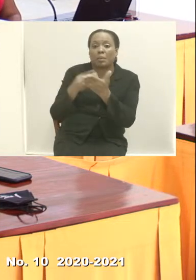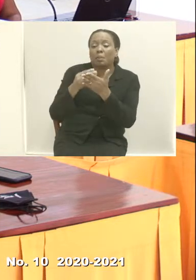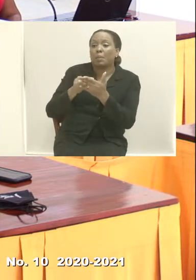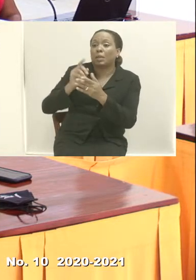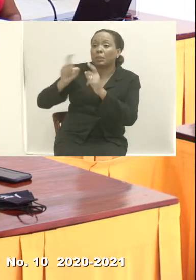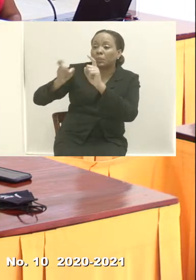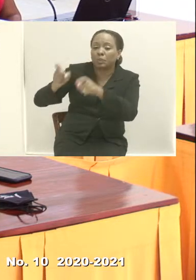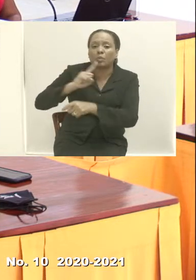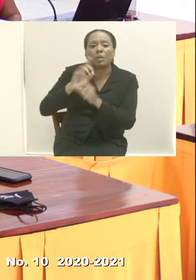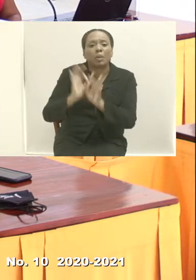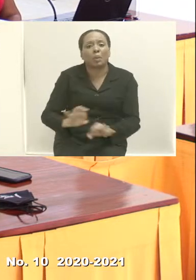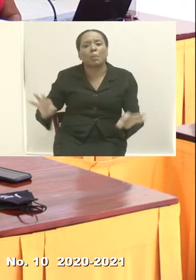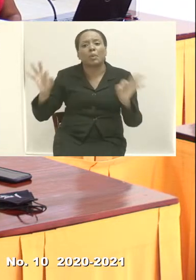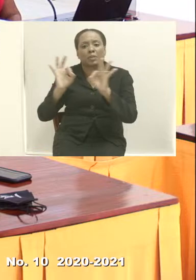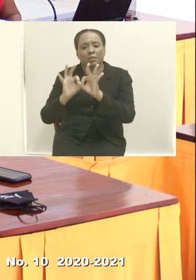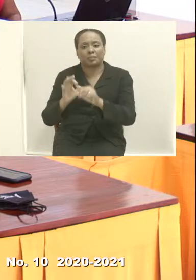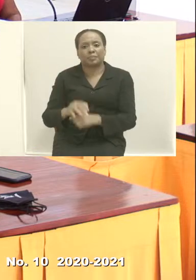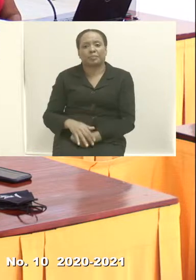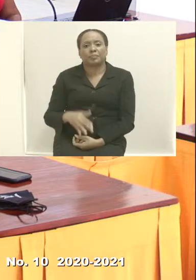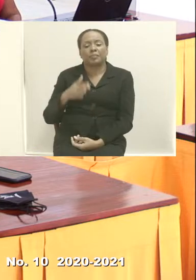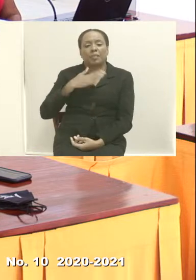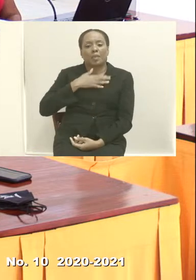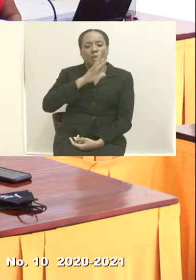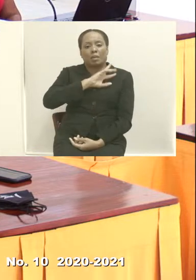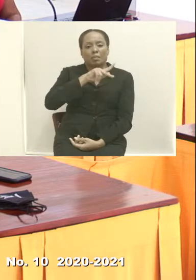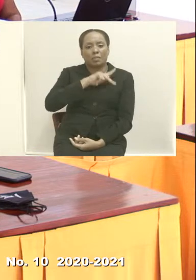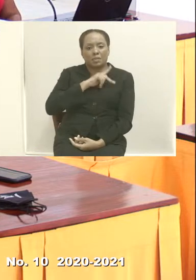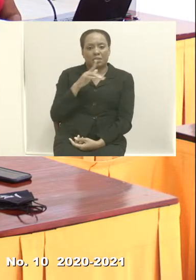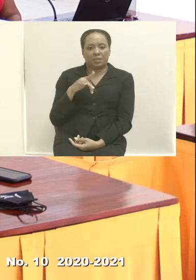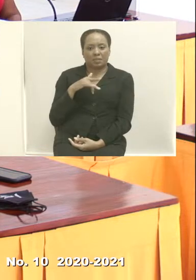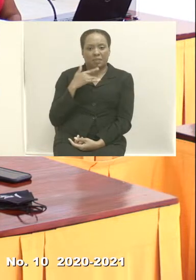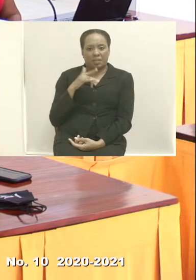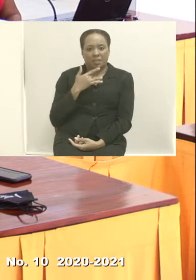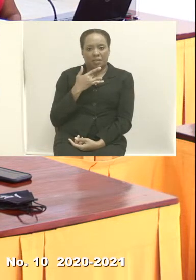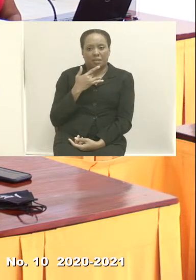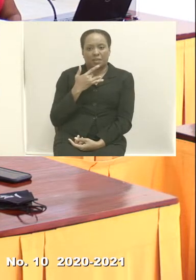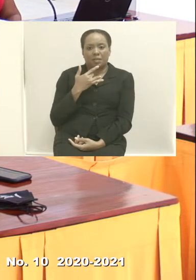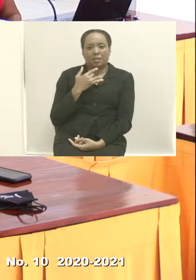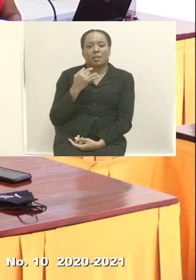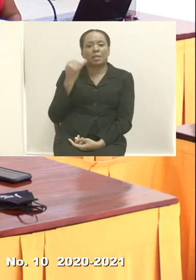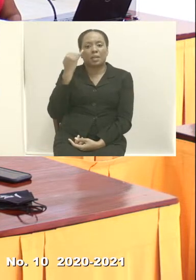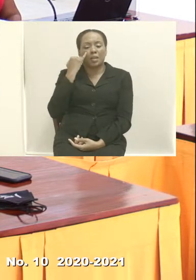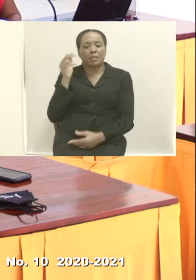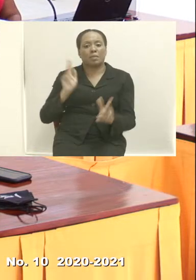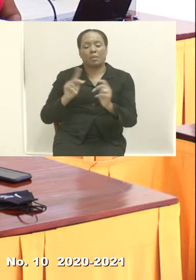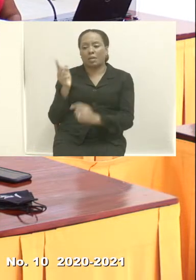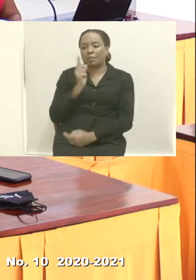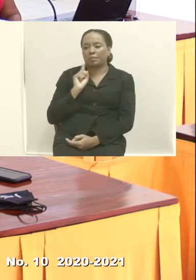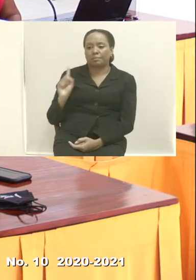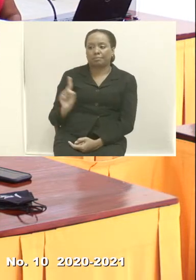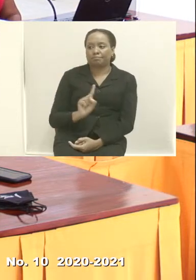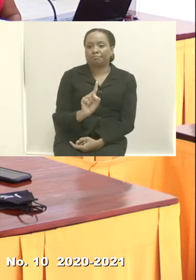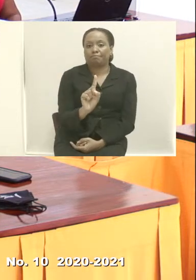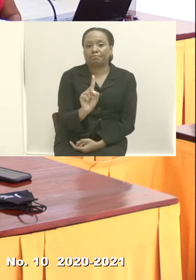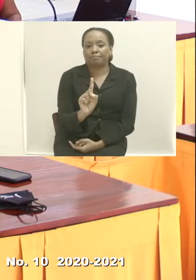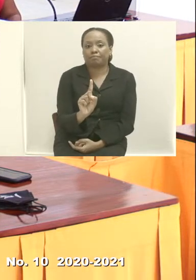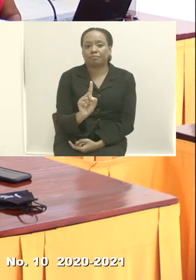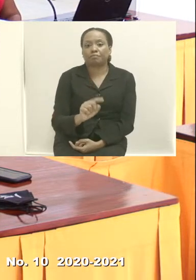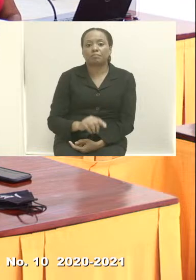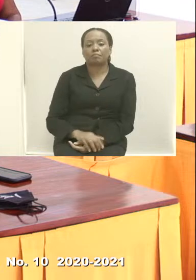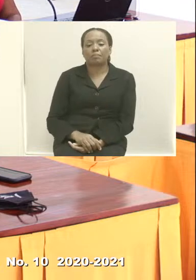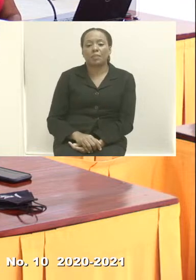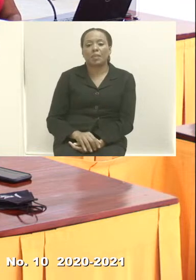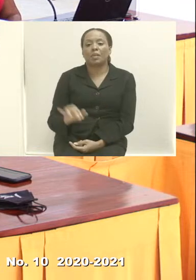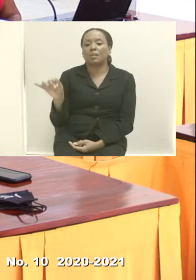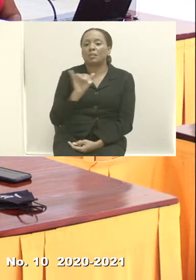made. My personal feeling is that if we want to get people to come forward, it may well be that, as we have had to do with other sectors of